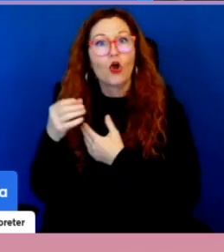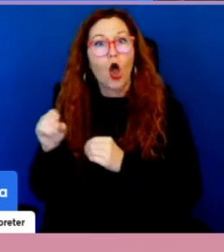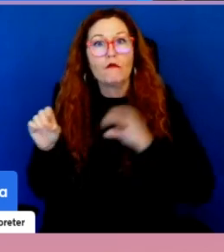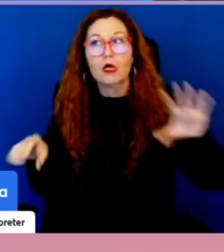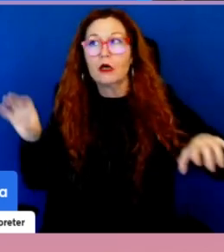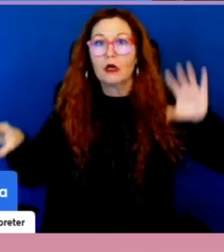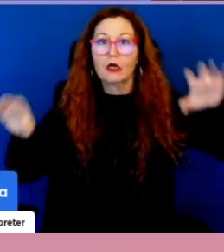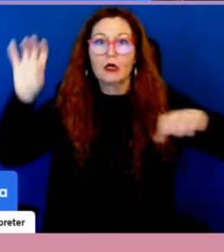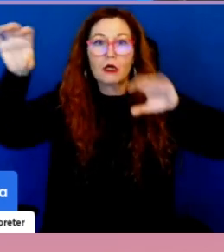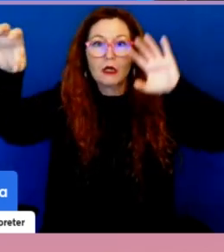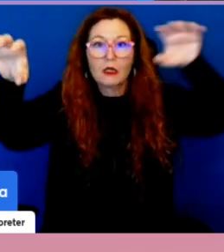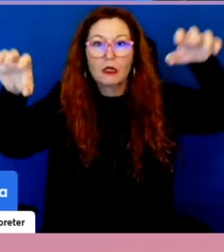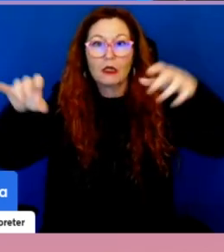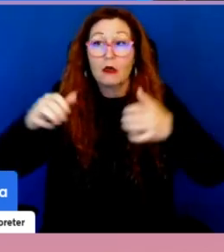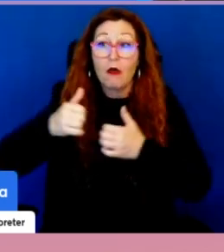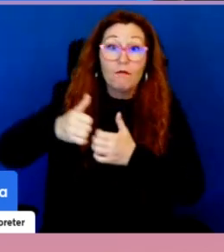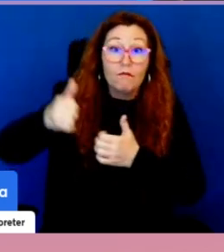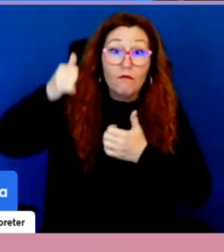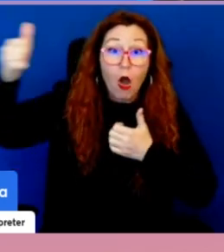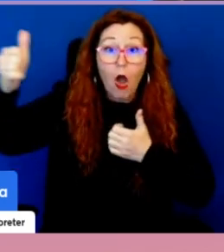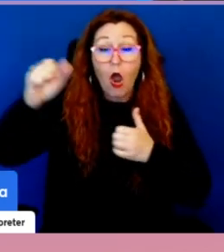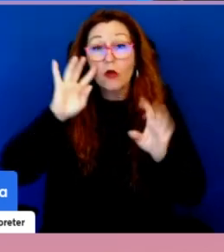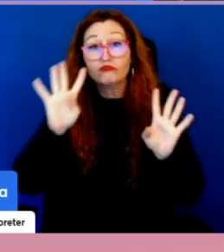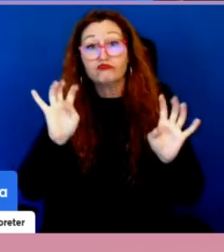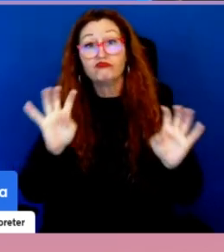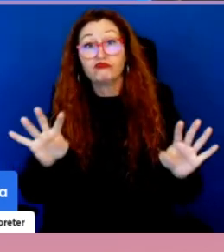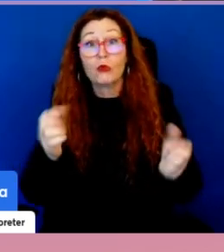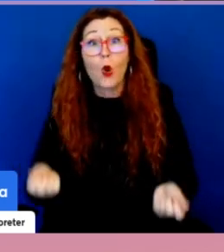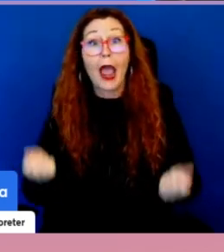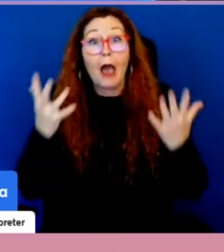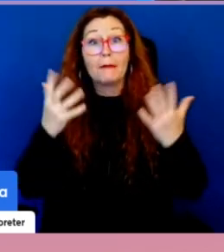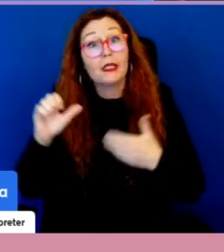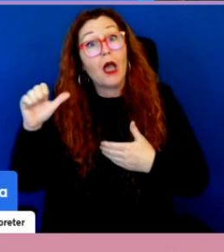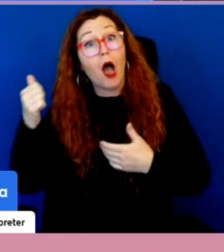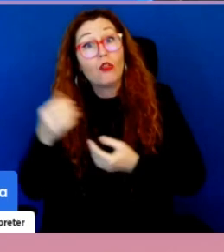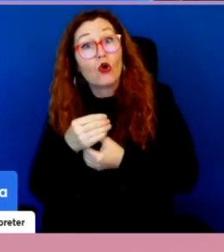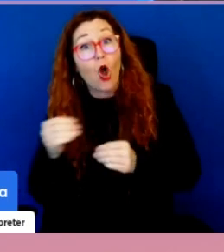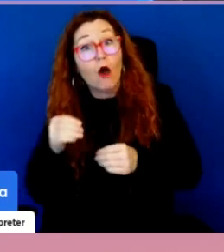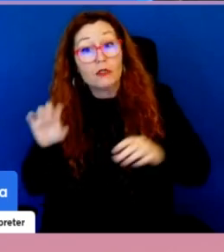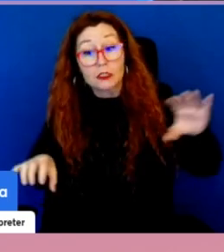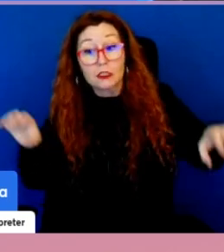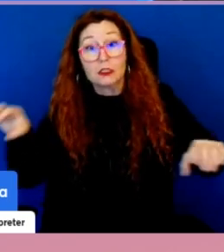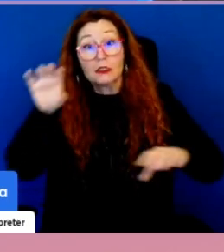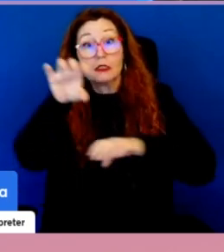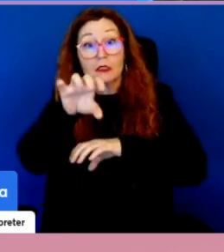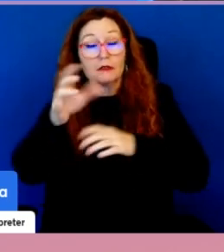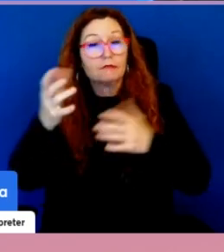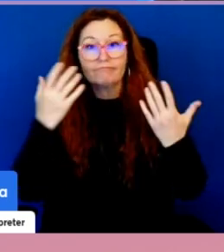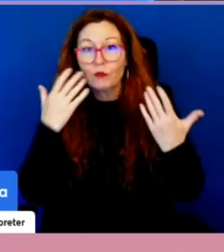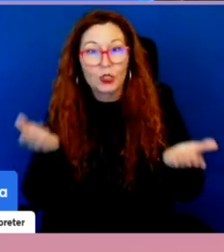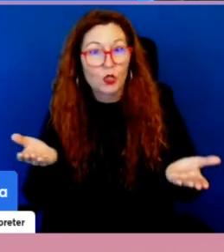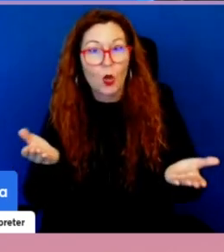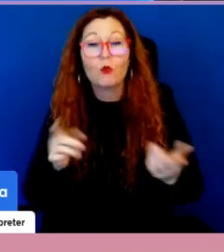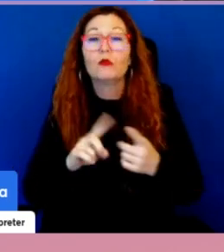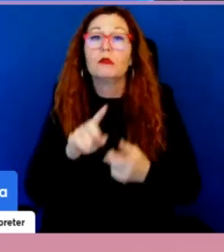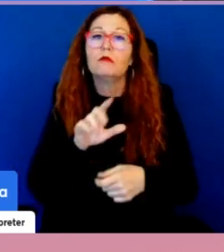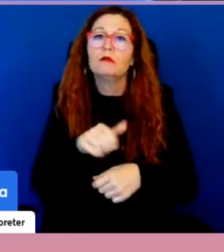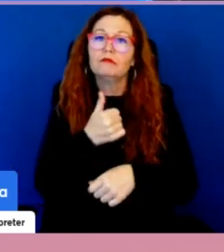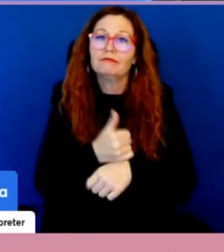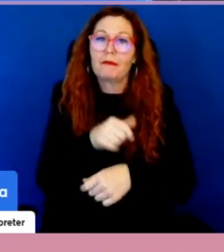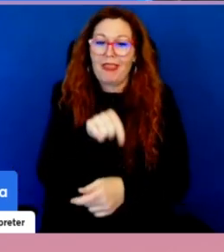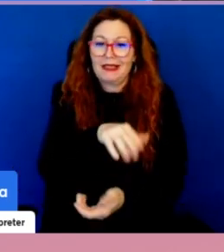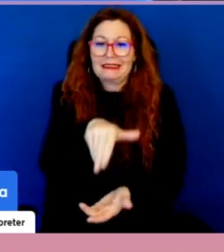how far they're going to go or how many they're going to have. But having a central spot where you can define those